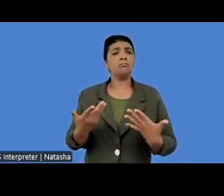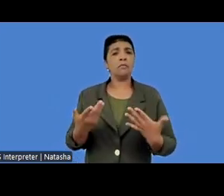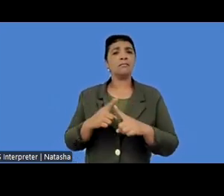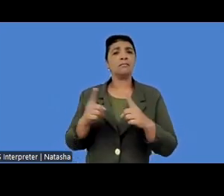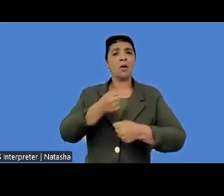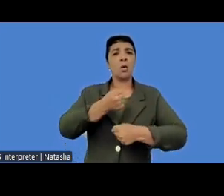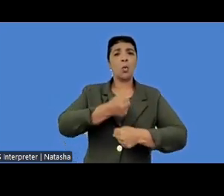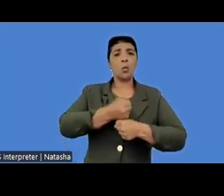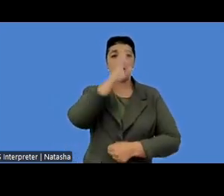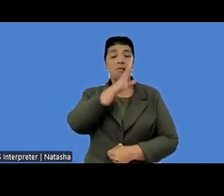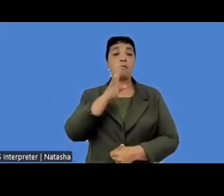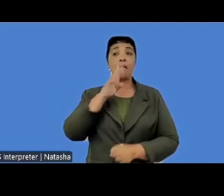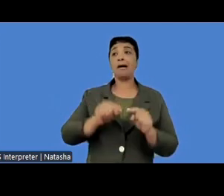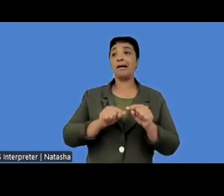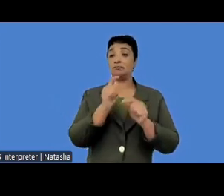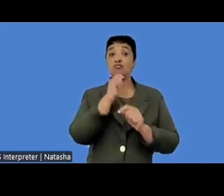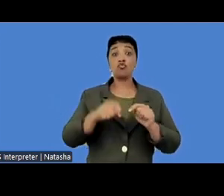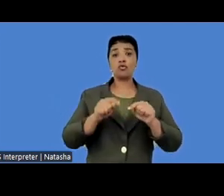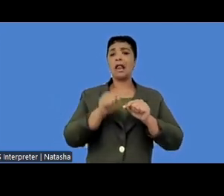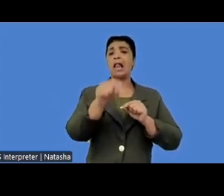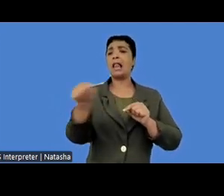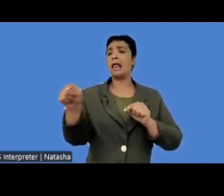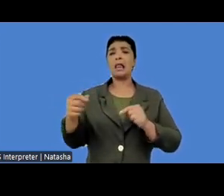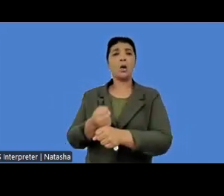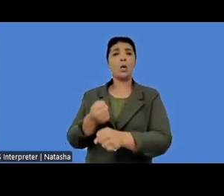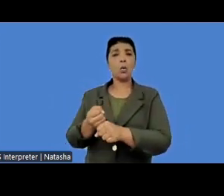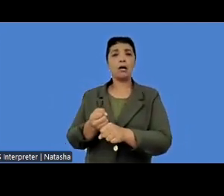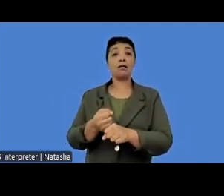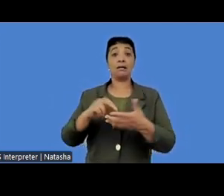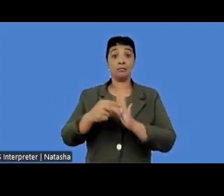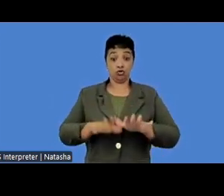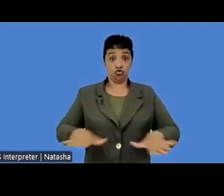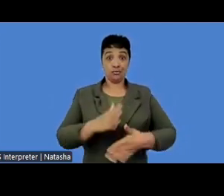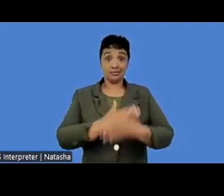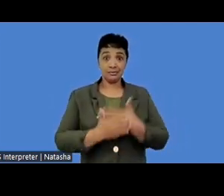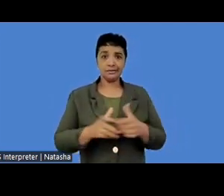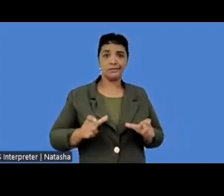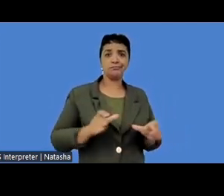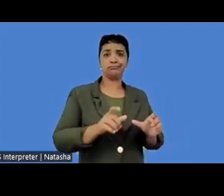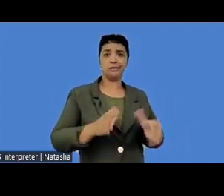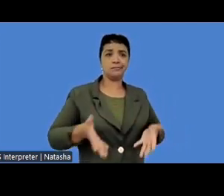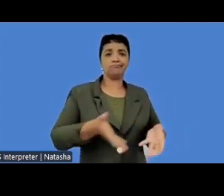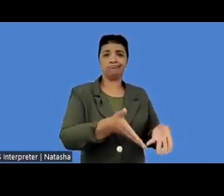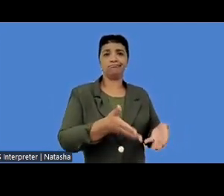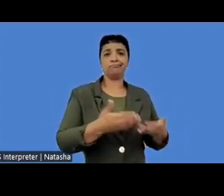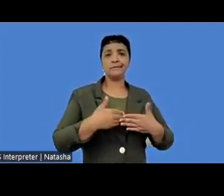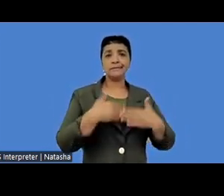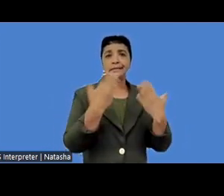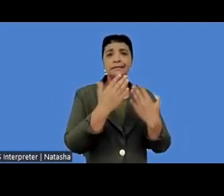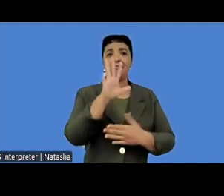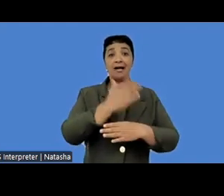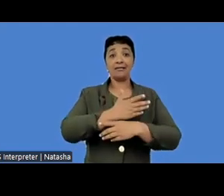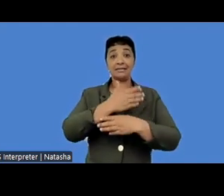of Ukraine, so they leave their children in boarding institutions for 5 days of the week, and